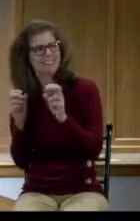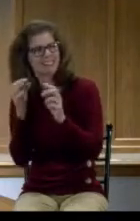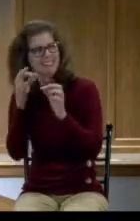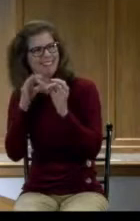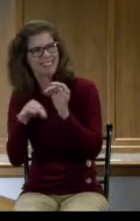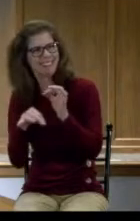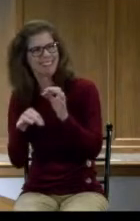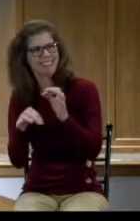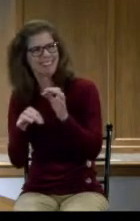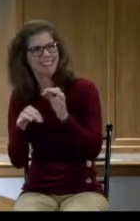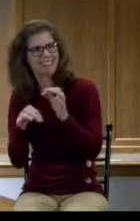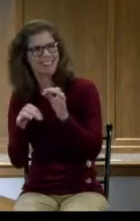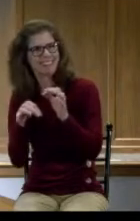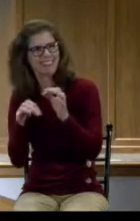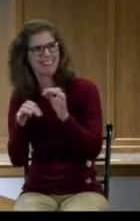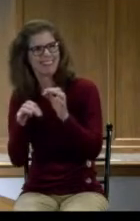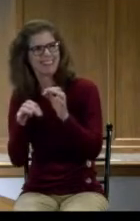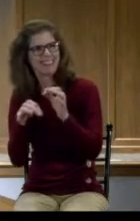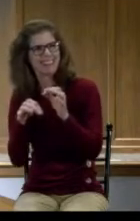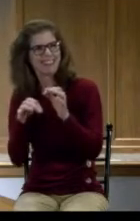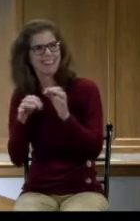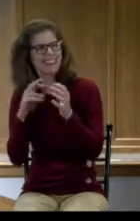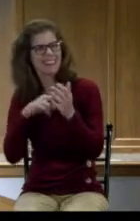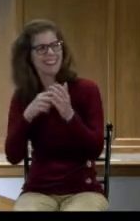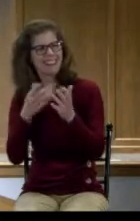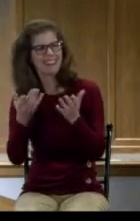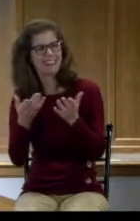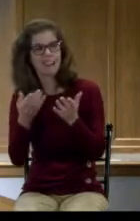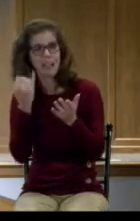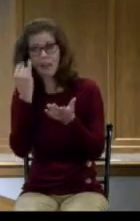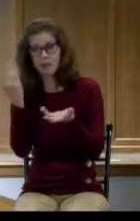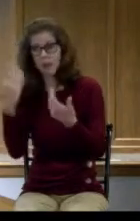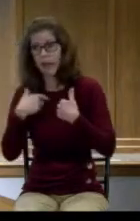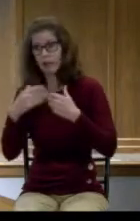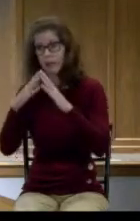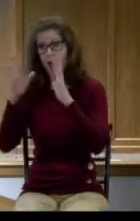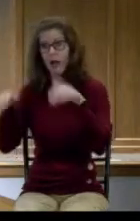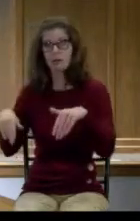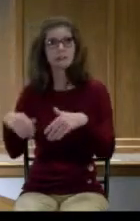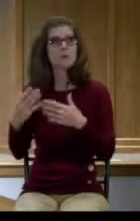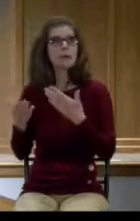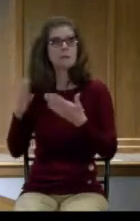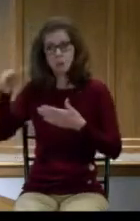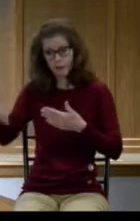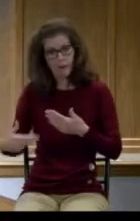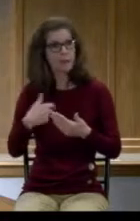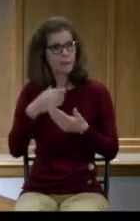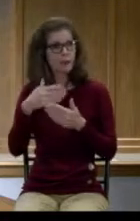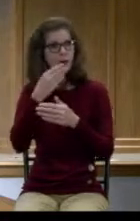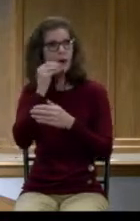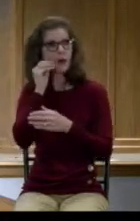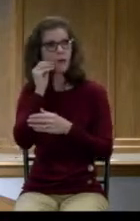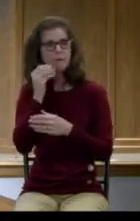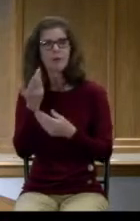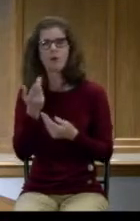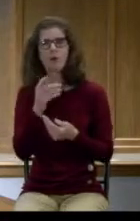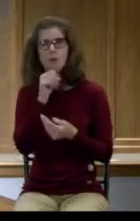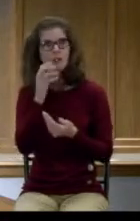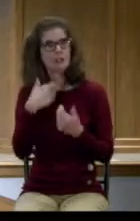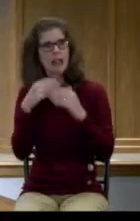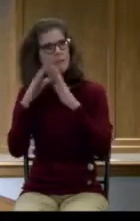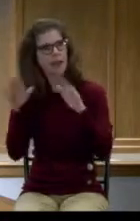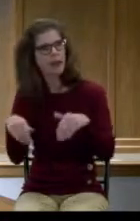In other words, what Jesus is saying is, you know what? Like, if she'd had a house, maybe she could have invited me into her home, but she didn't have a house, or she didn't have a big